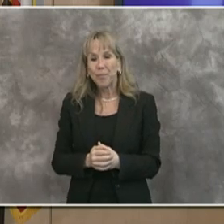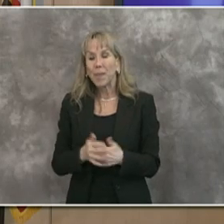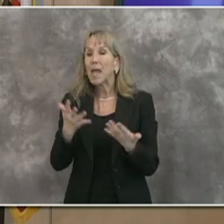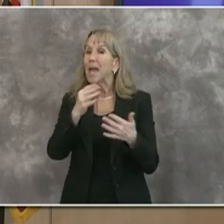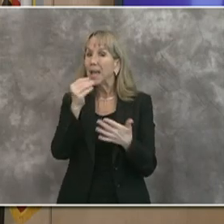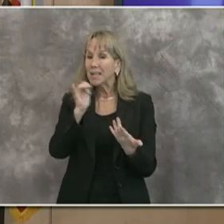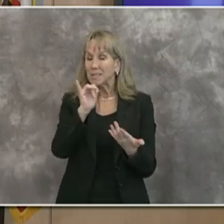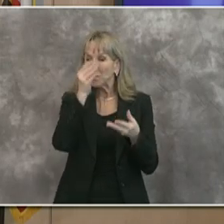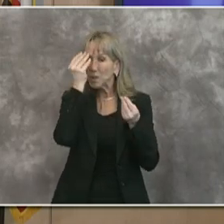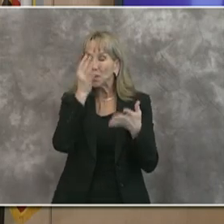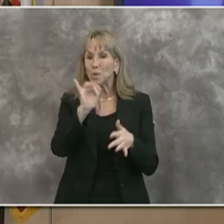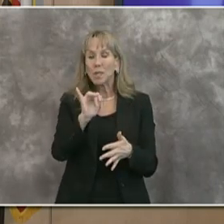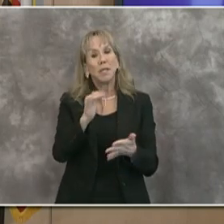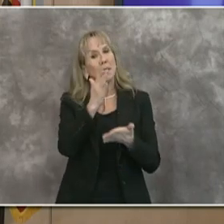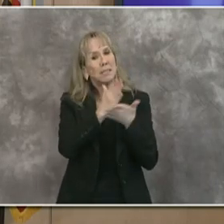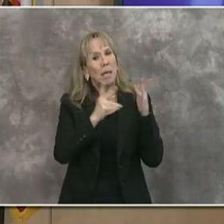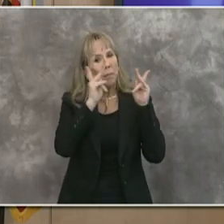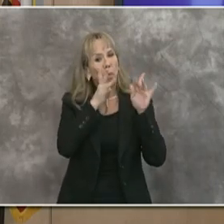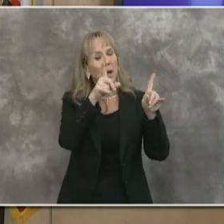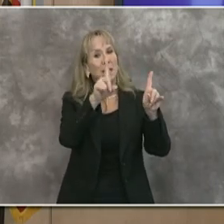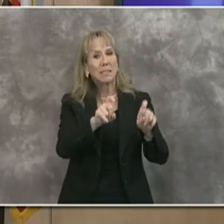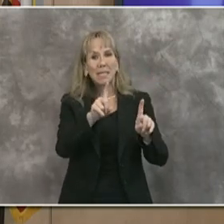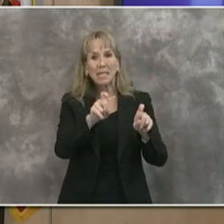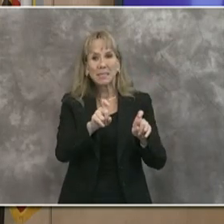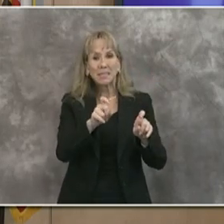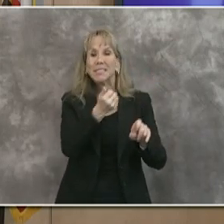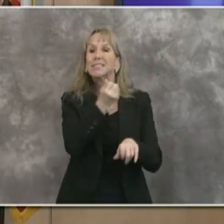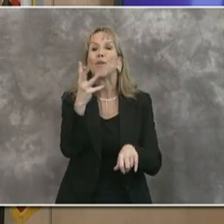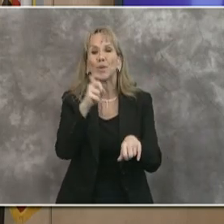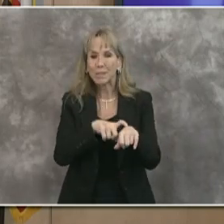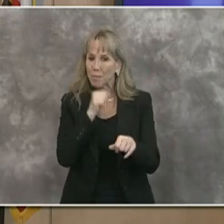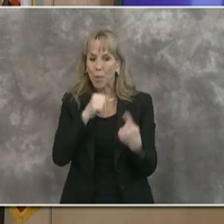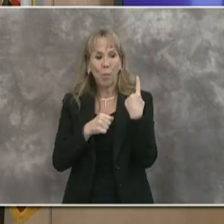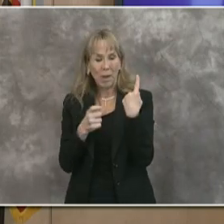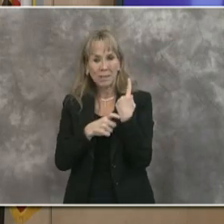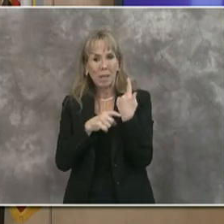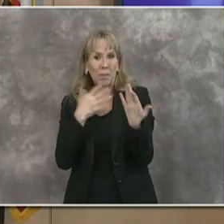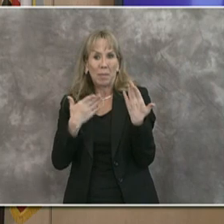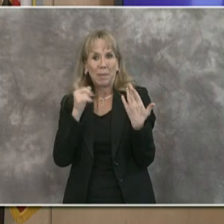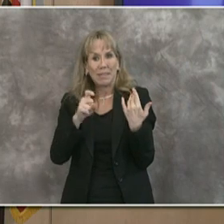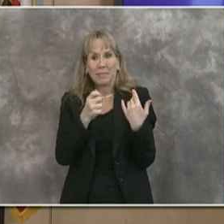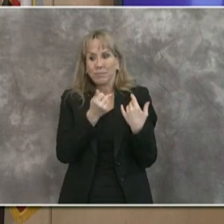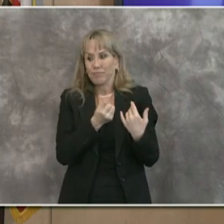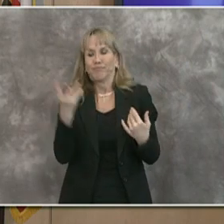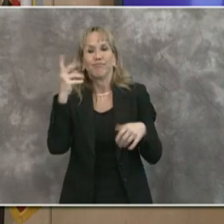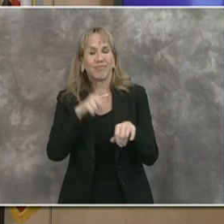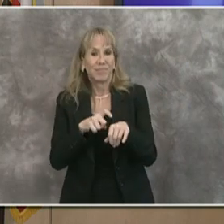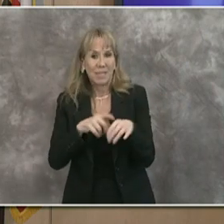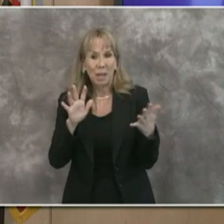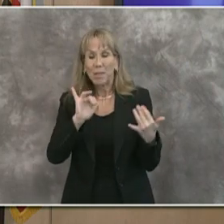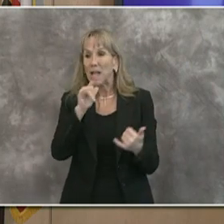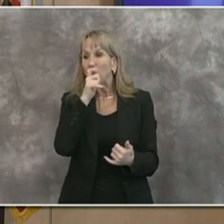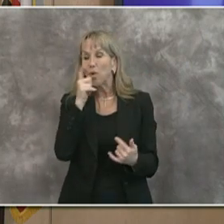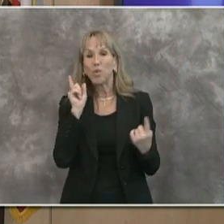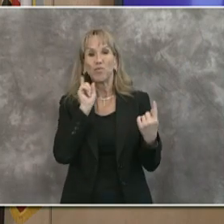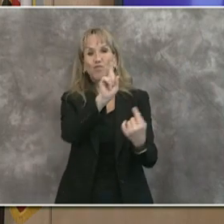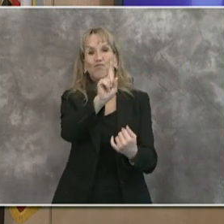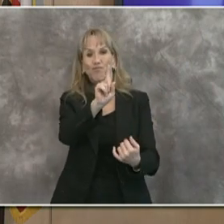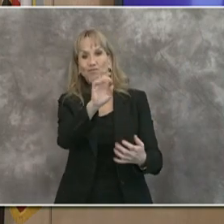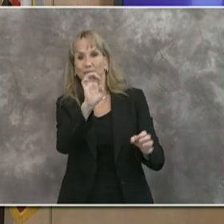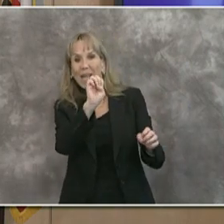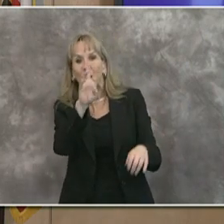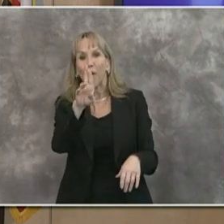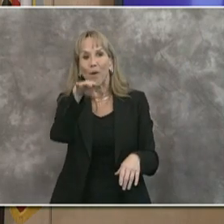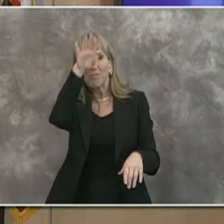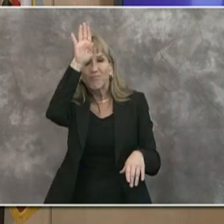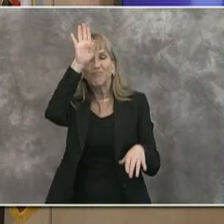be, likely a number of individuals who get tested multiple times. And so that could be true with frontline healthcare workers. That could be true with someone